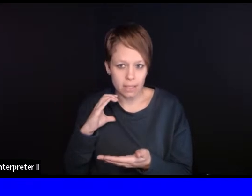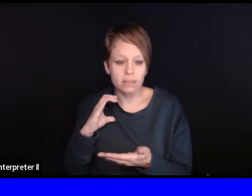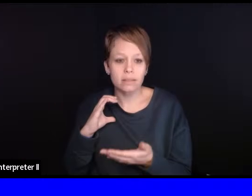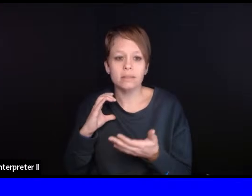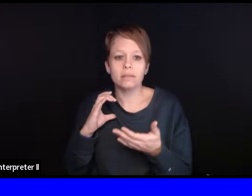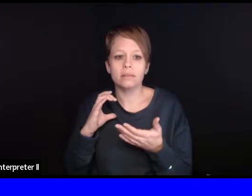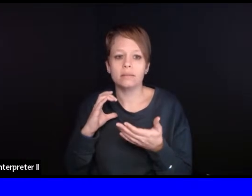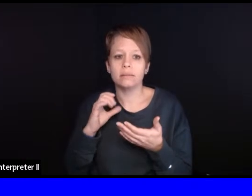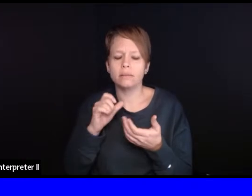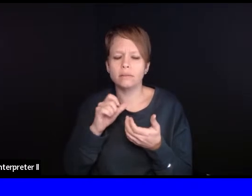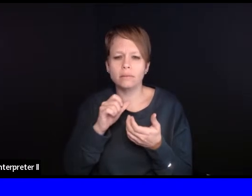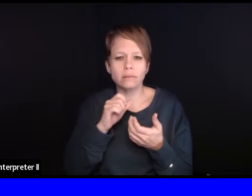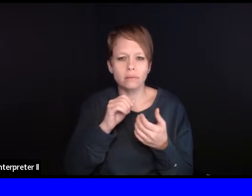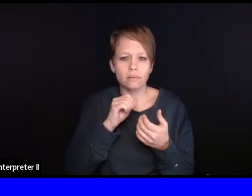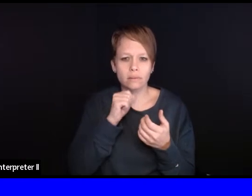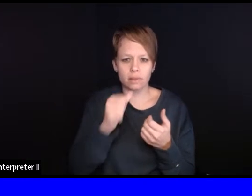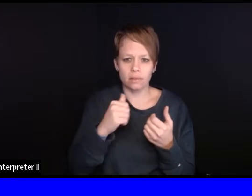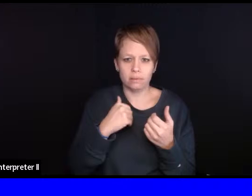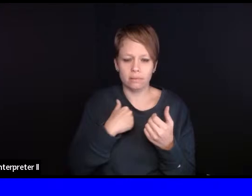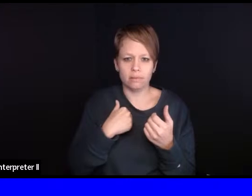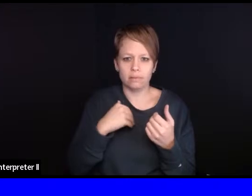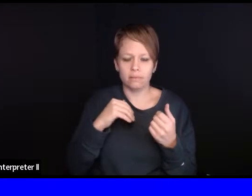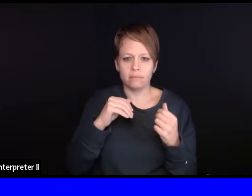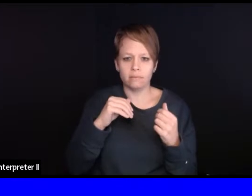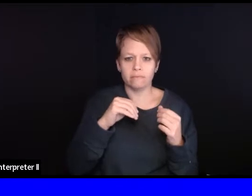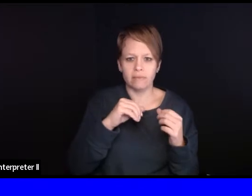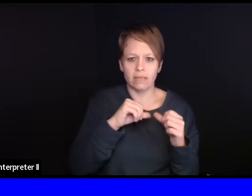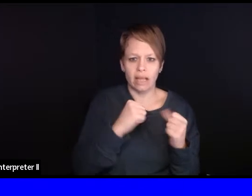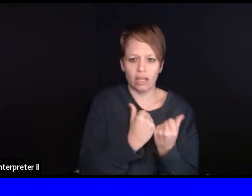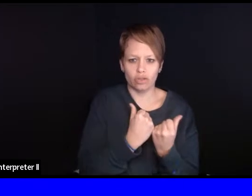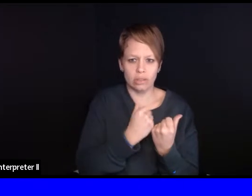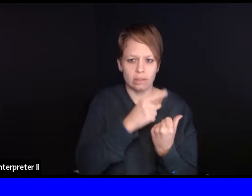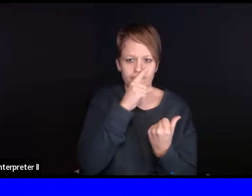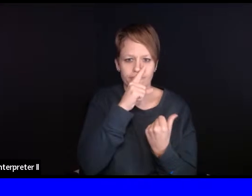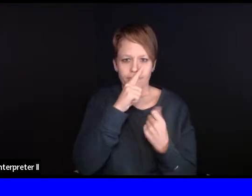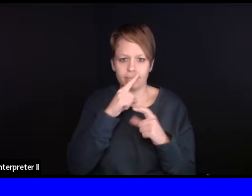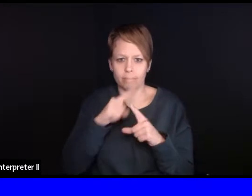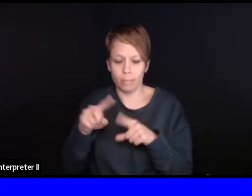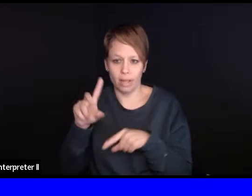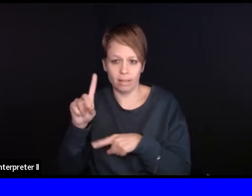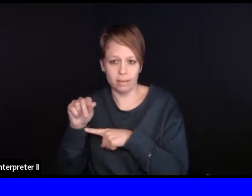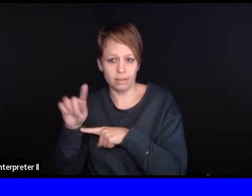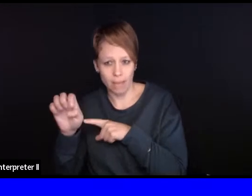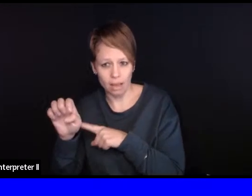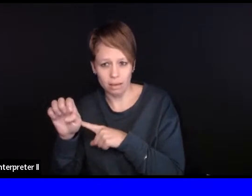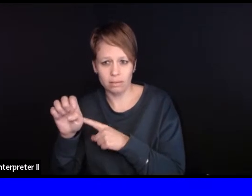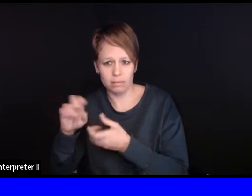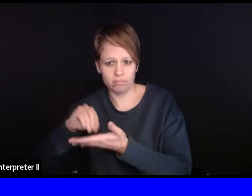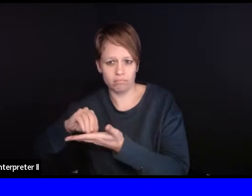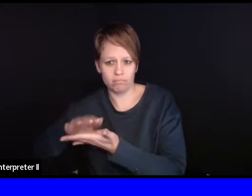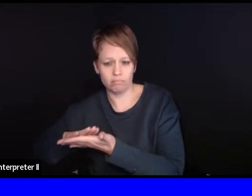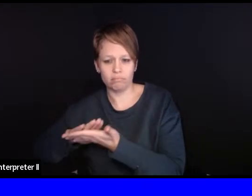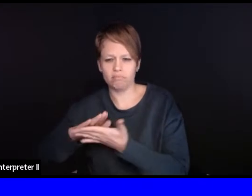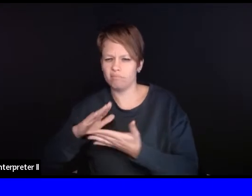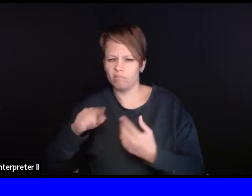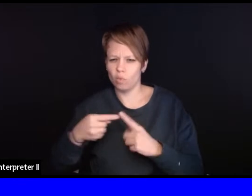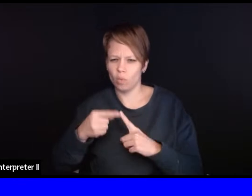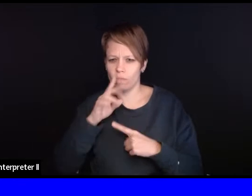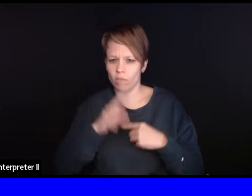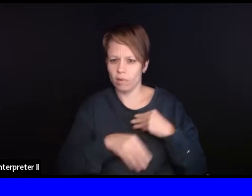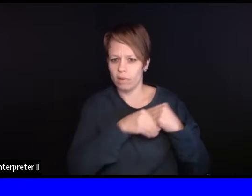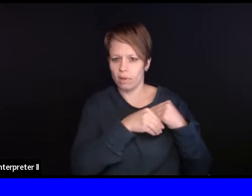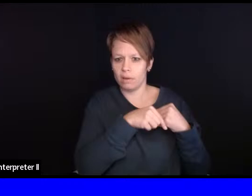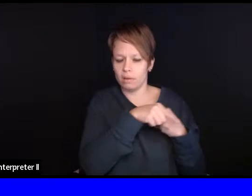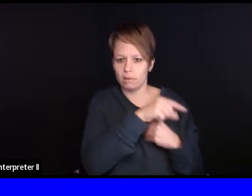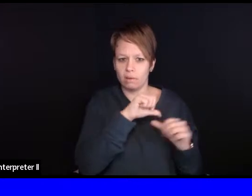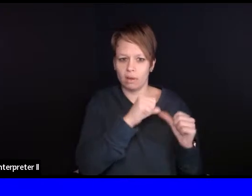wasn't an agency, it just had a date reserved. When will the rest of that be filled in by? Madam Budget Director, do